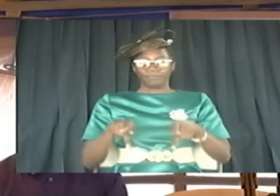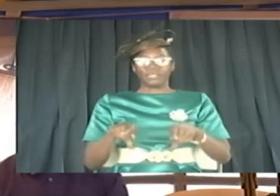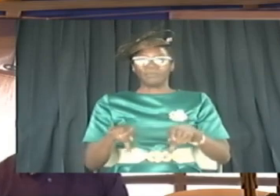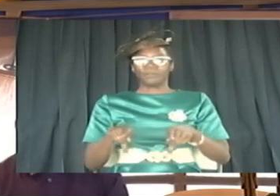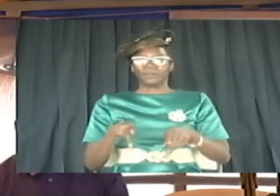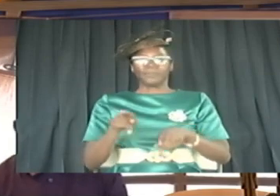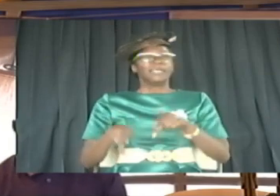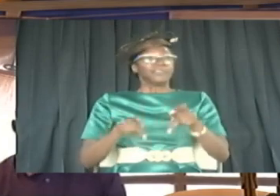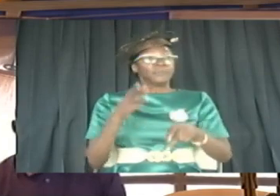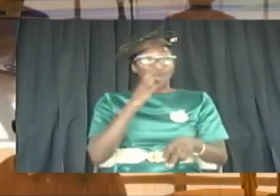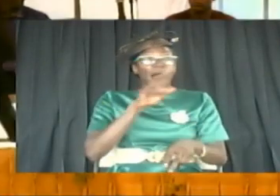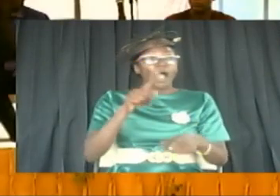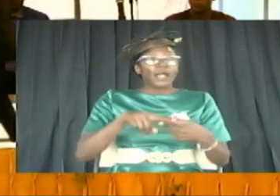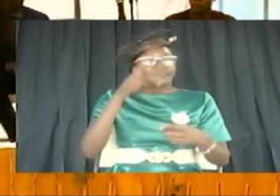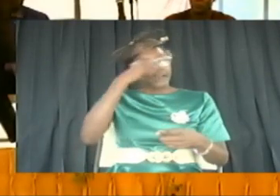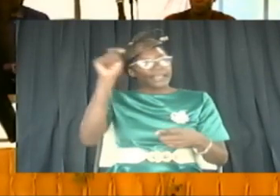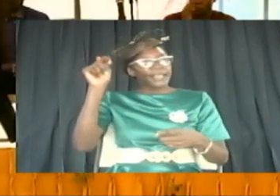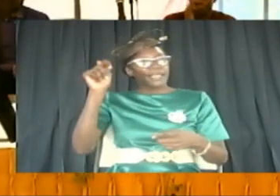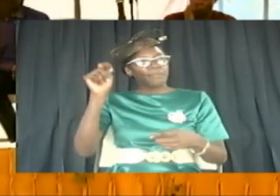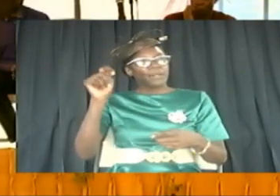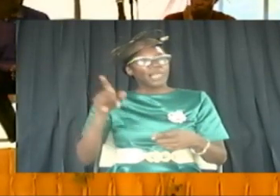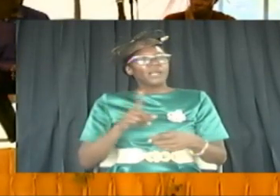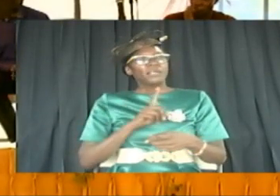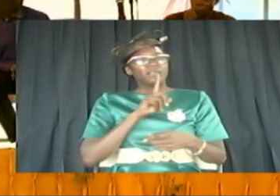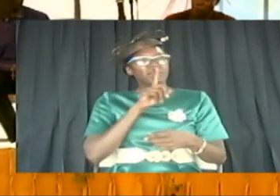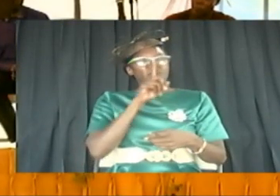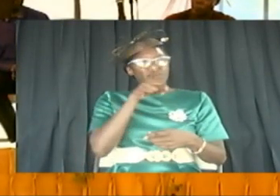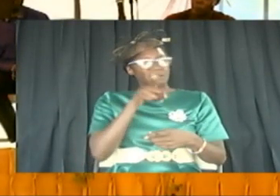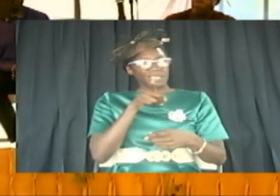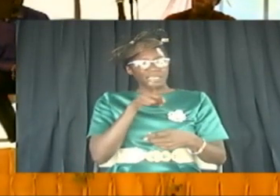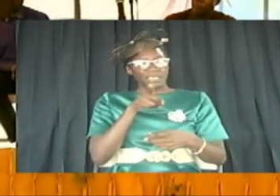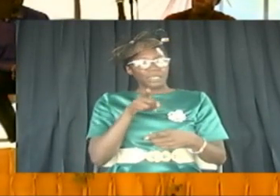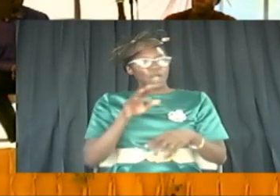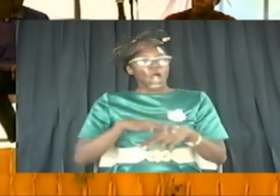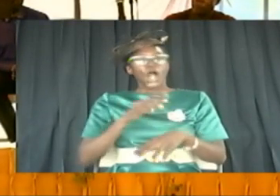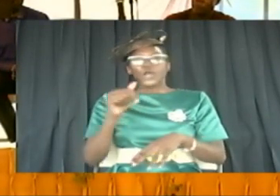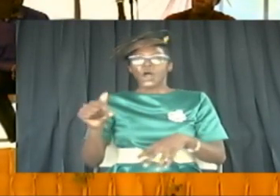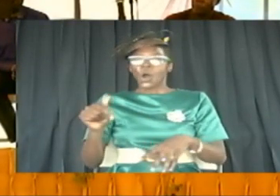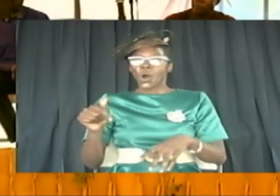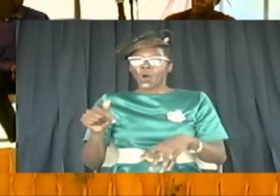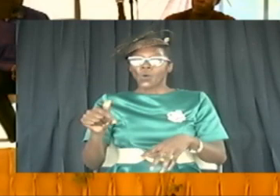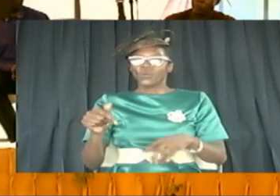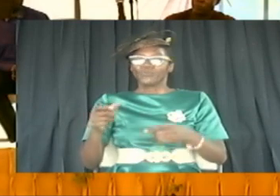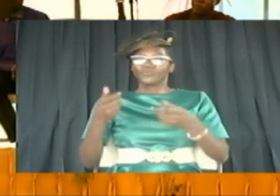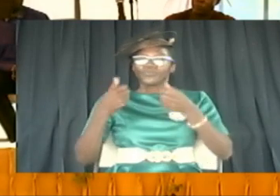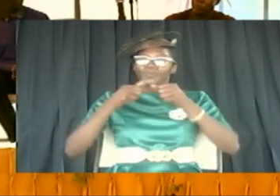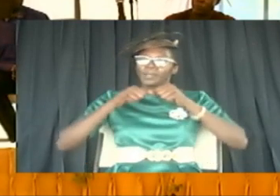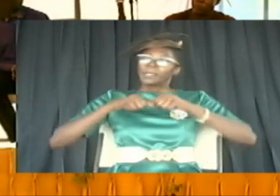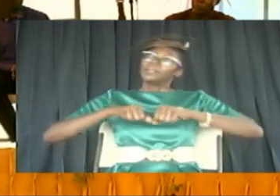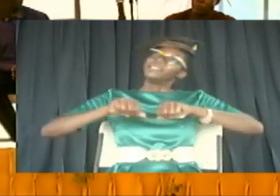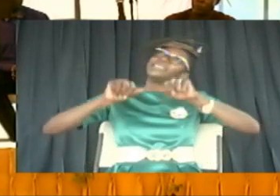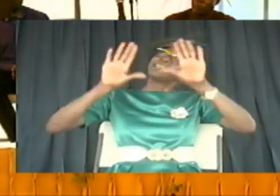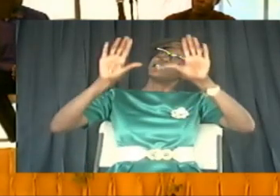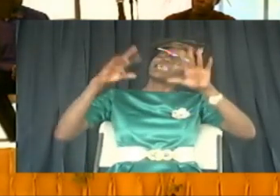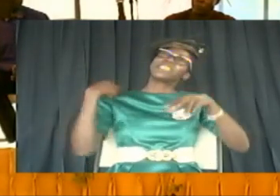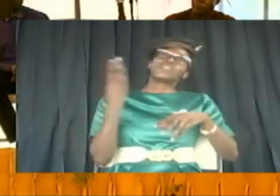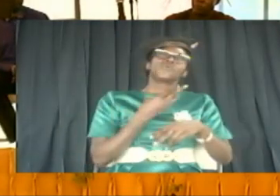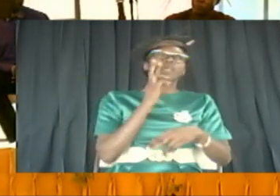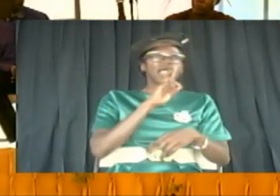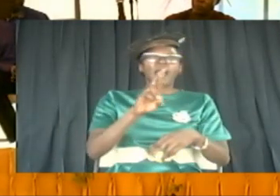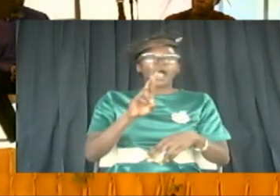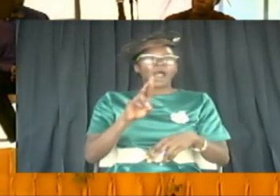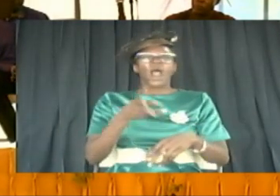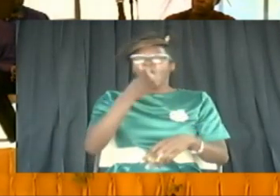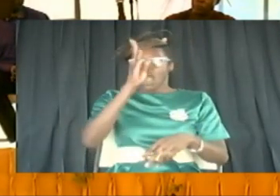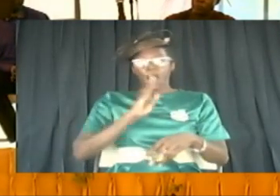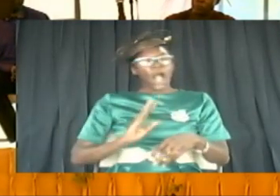him. He's very keen on how dedicated we are. God seems to take